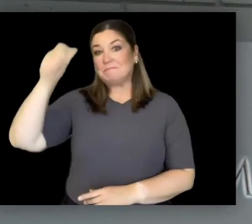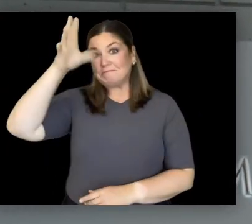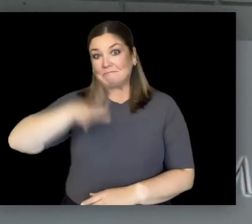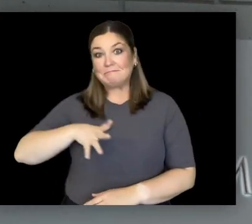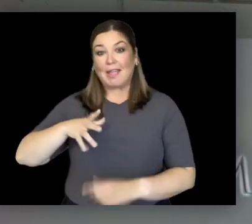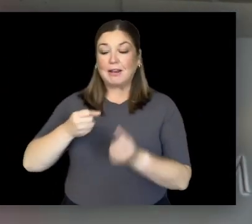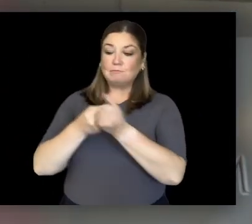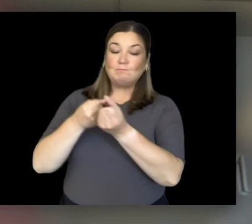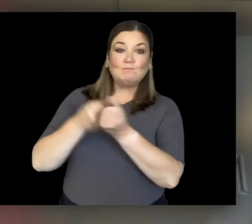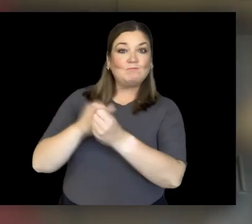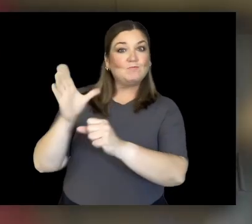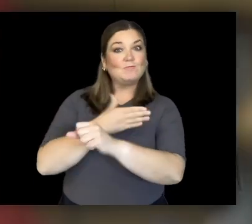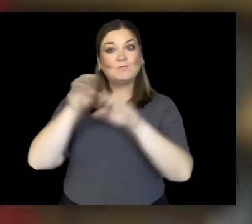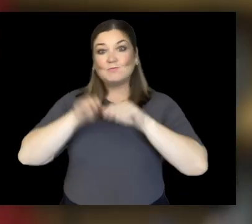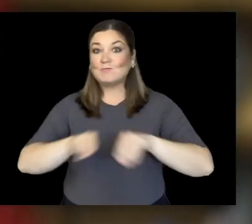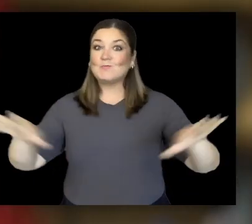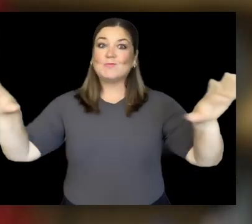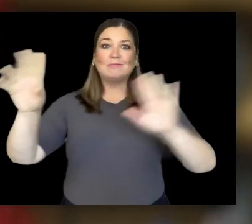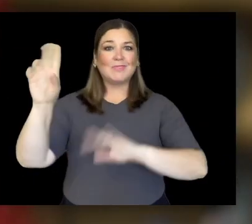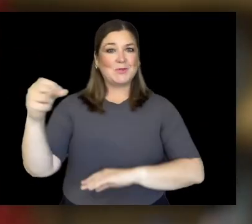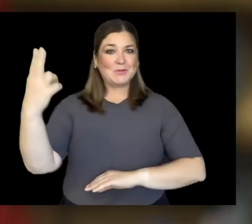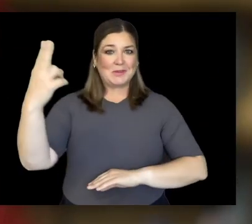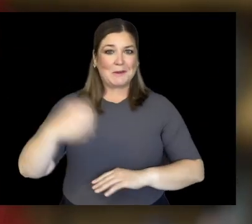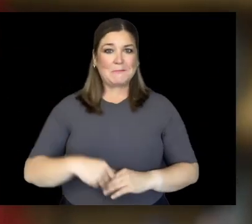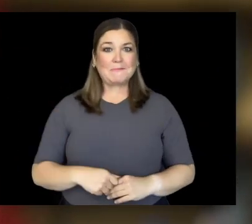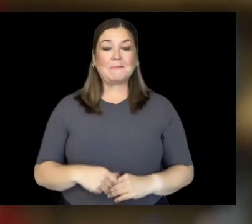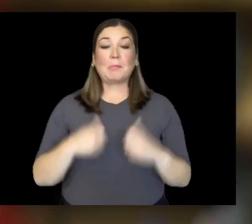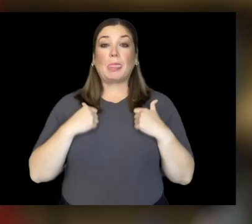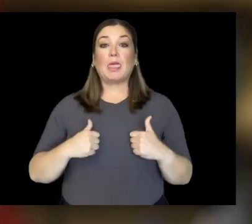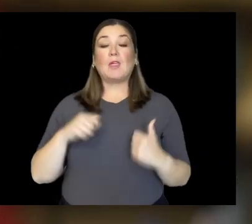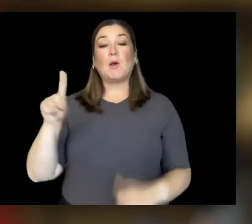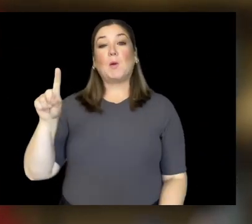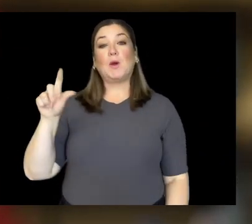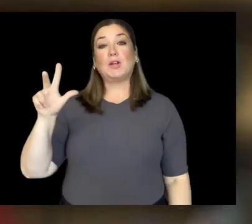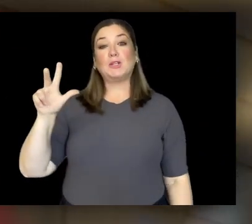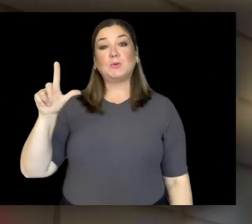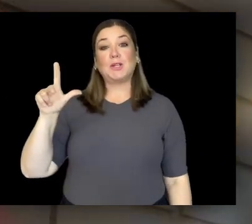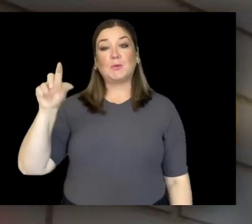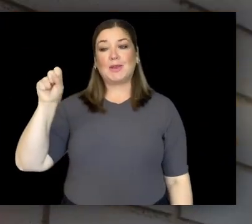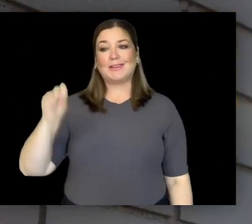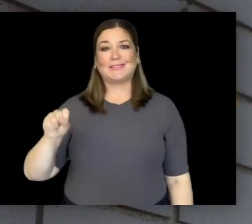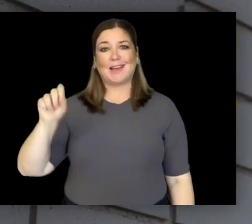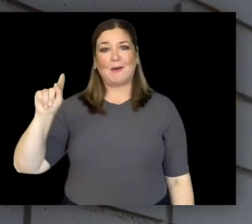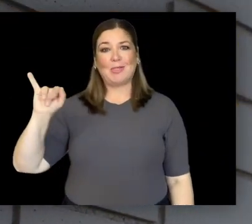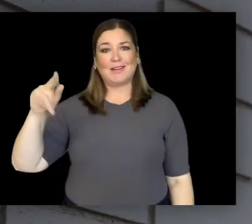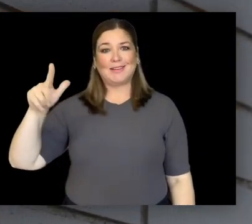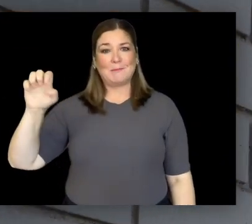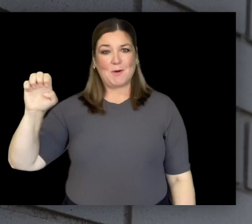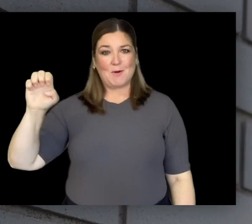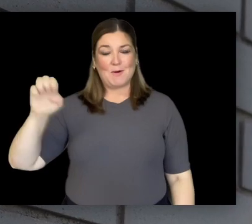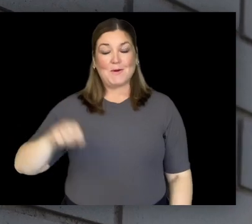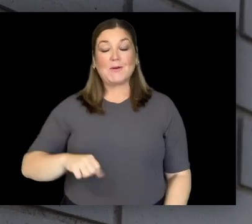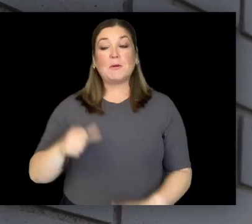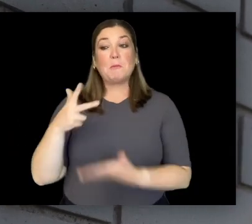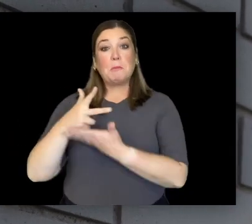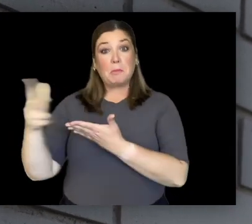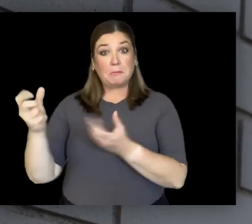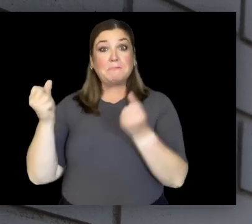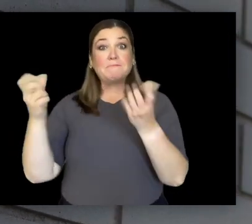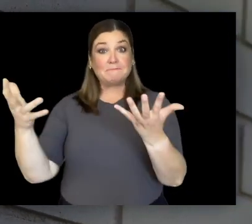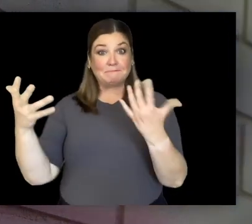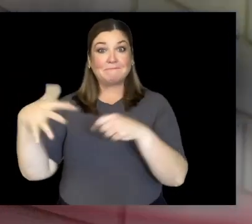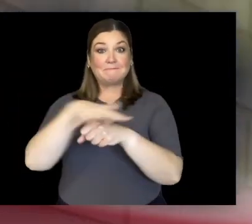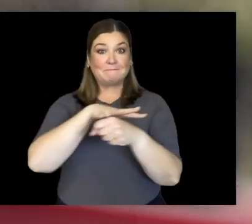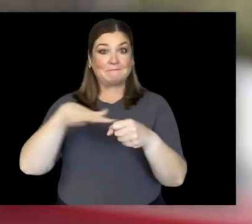symphony and champion of classical music throughout Utah. Located at 123 West South Temple,